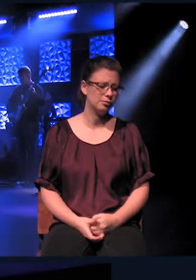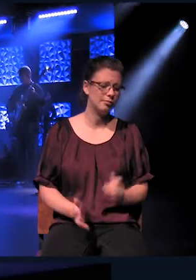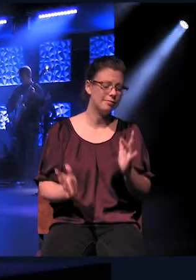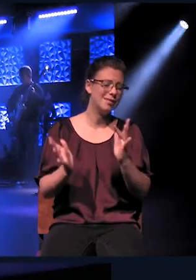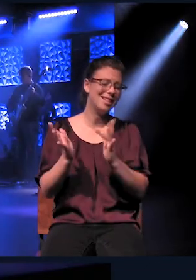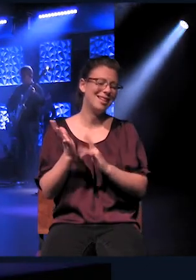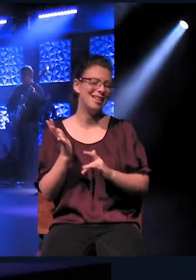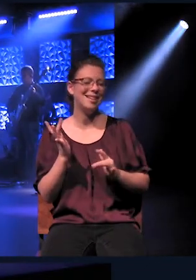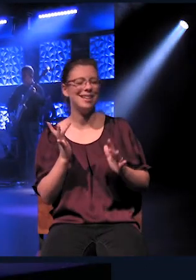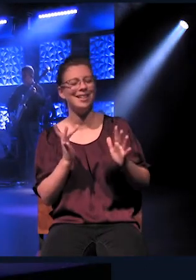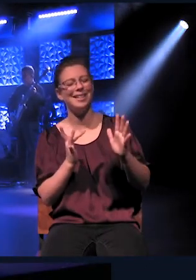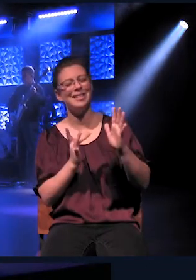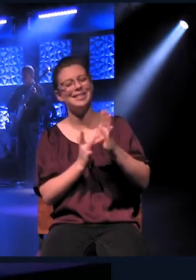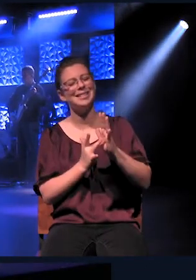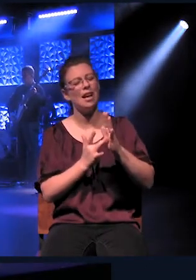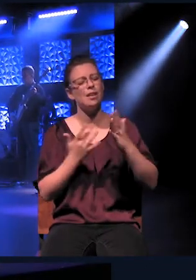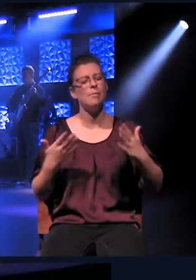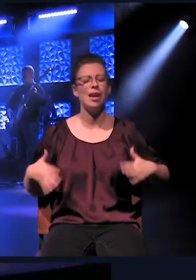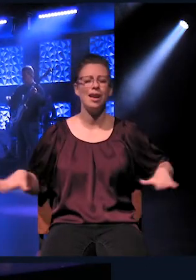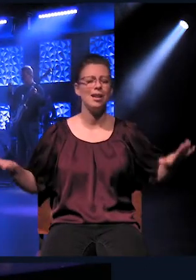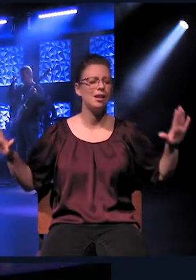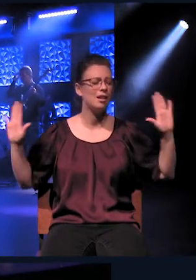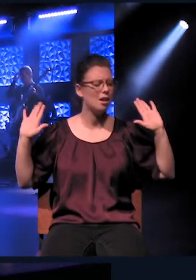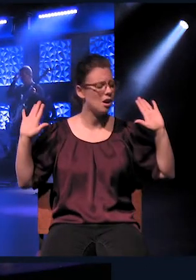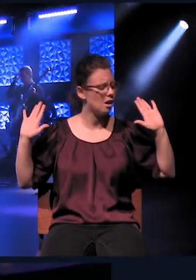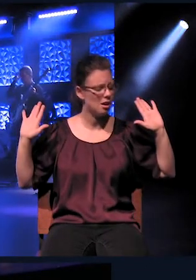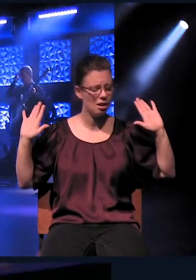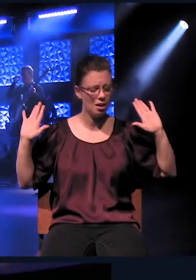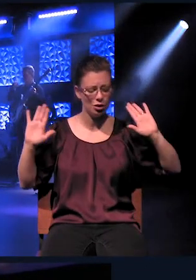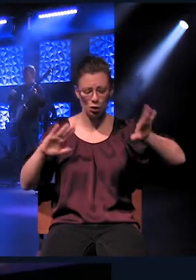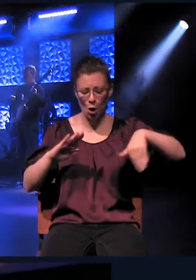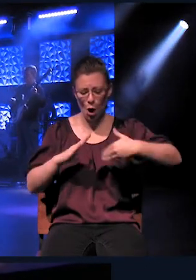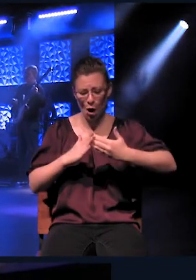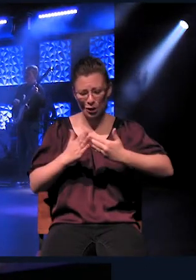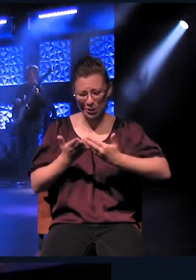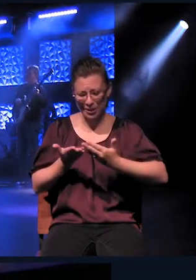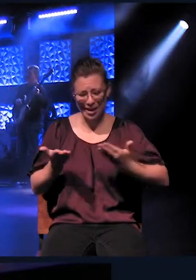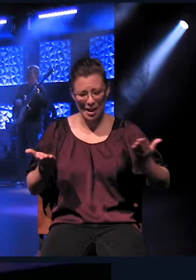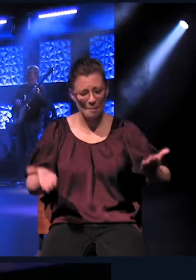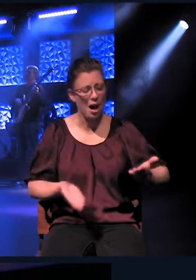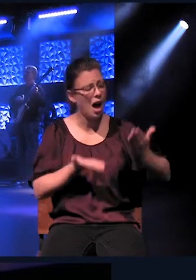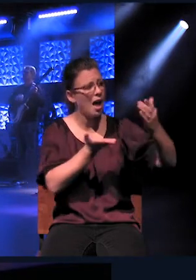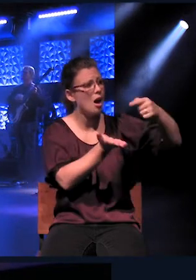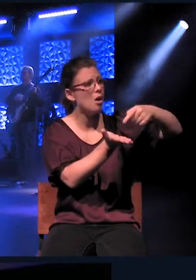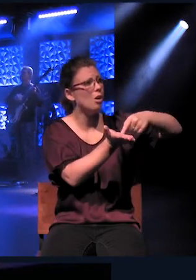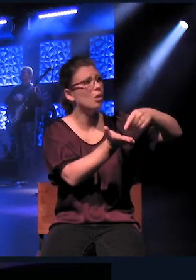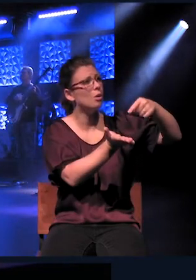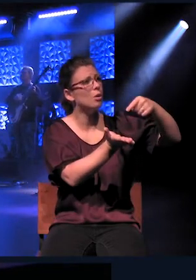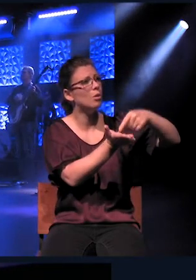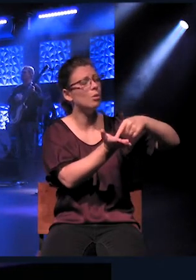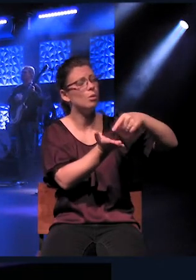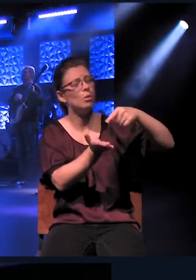Jesus paid it all, and all to him I